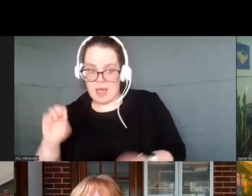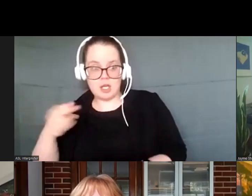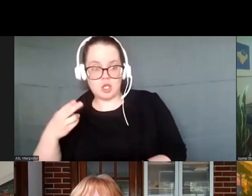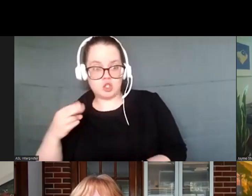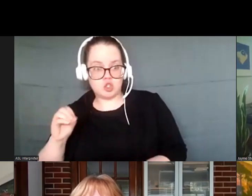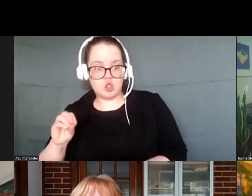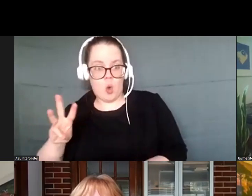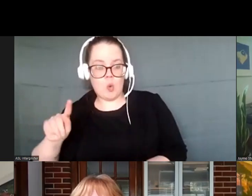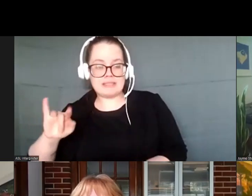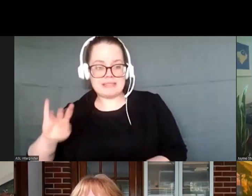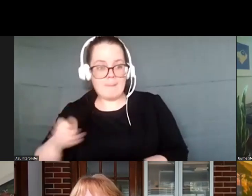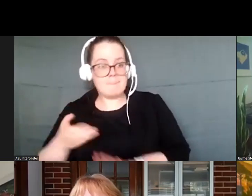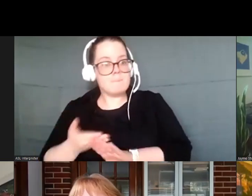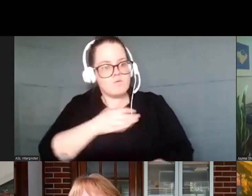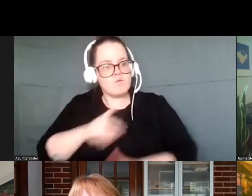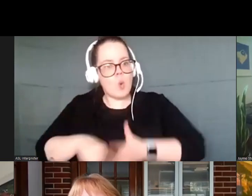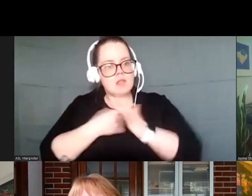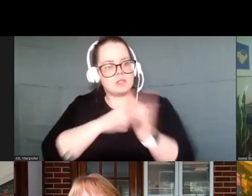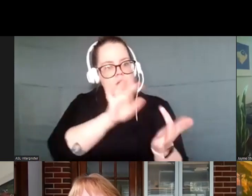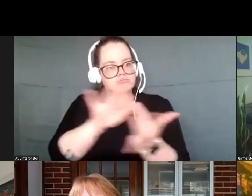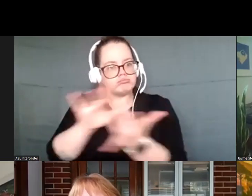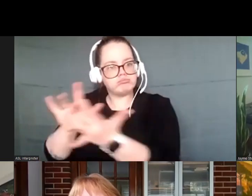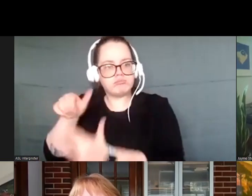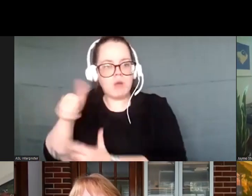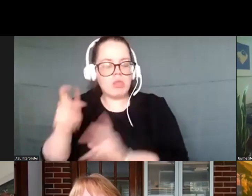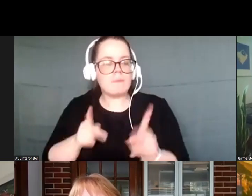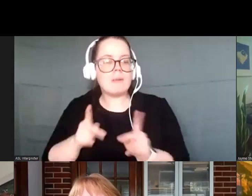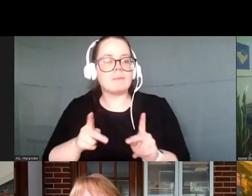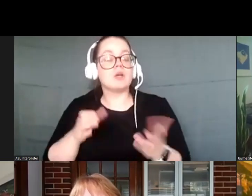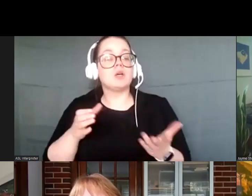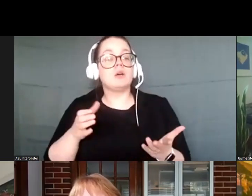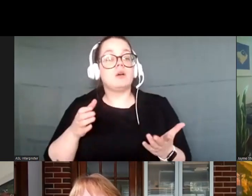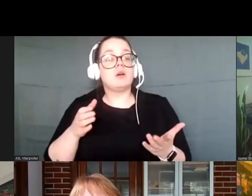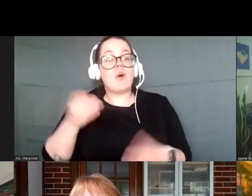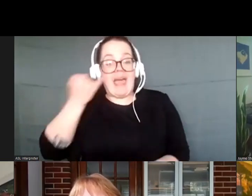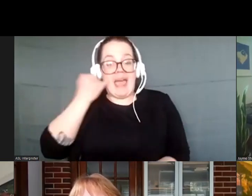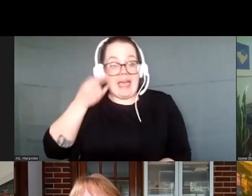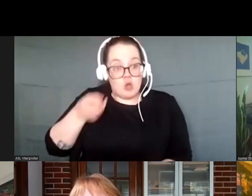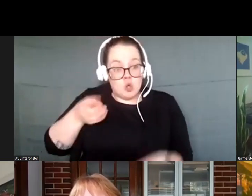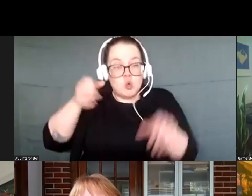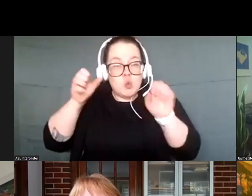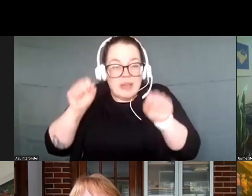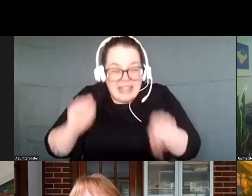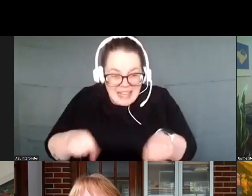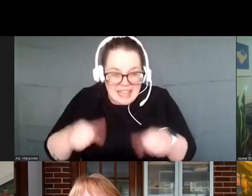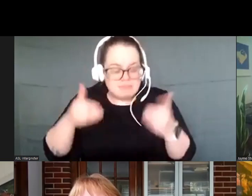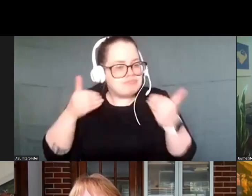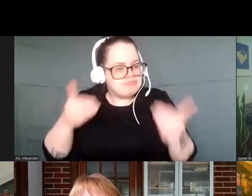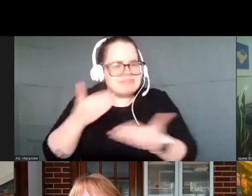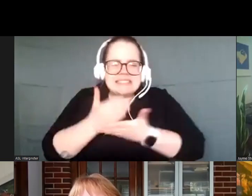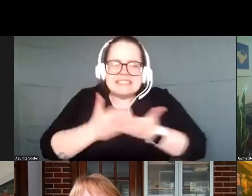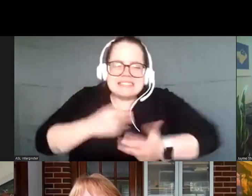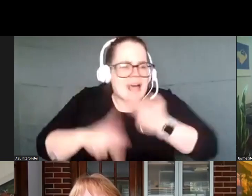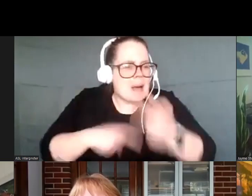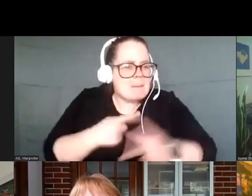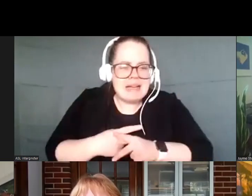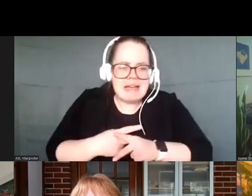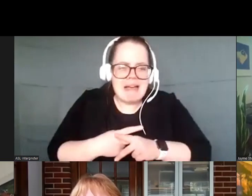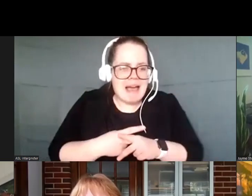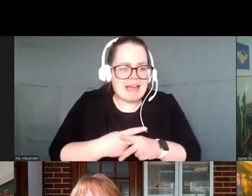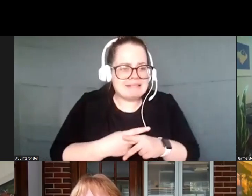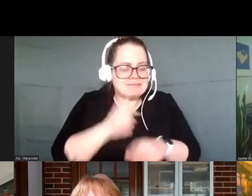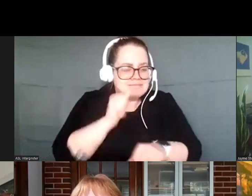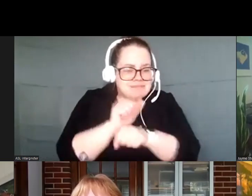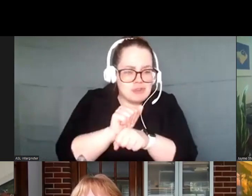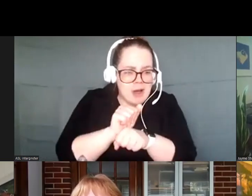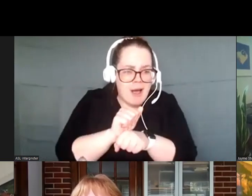know, really reaching out to more people. So if you can get some kind of placement, whatever it is, it becomes